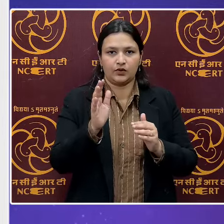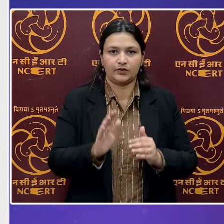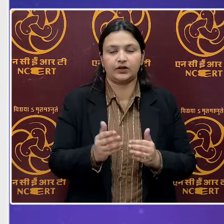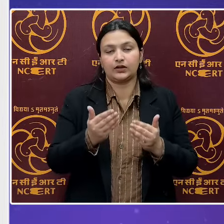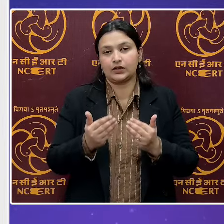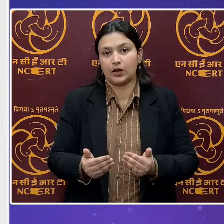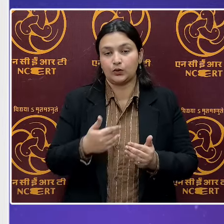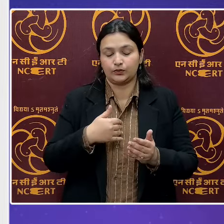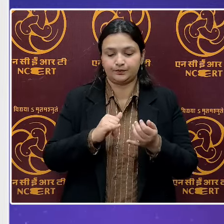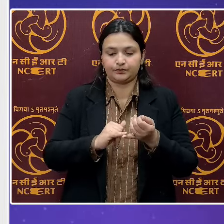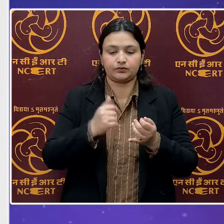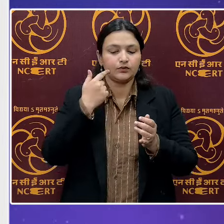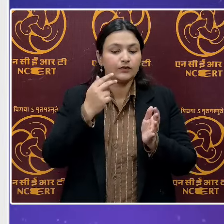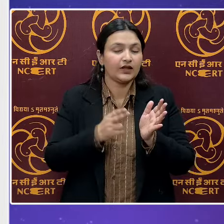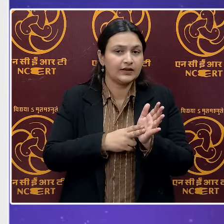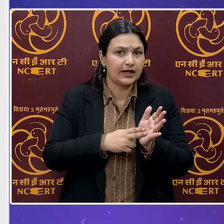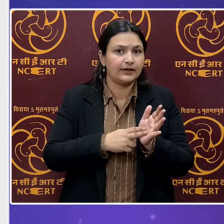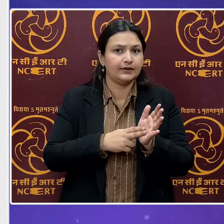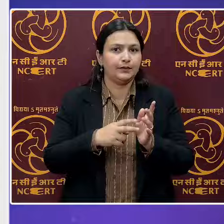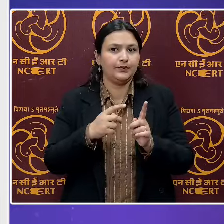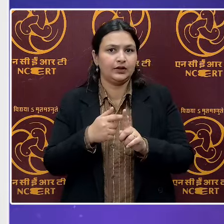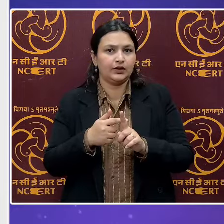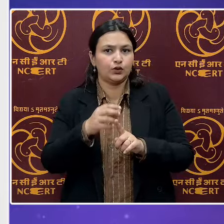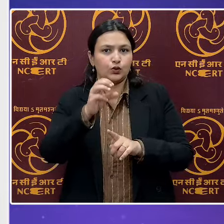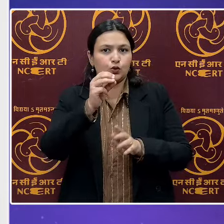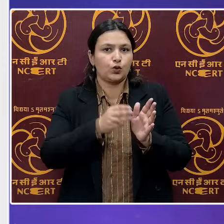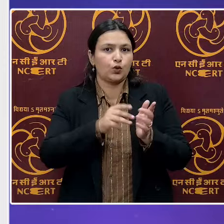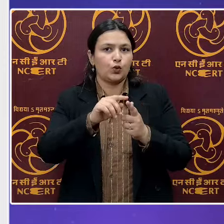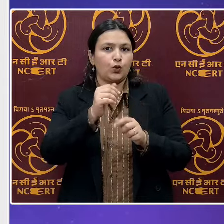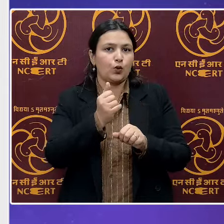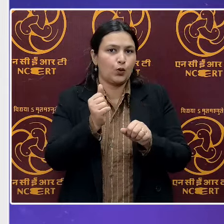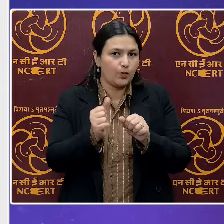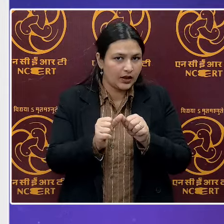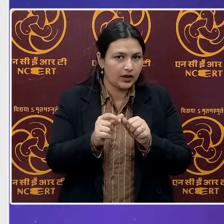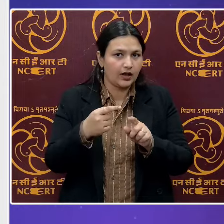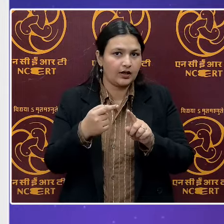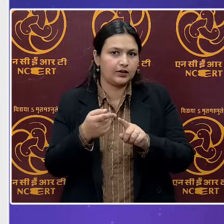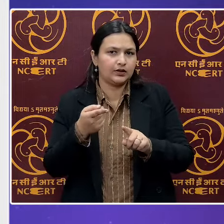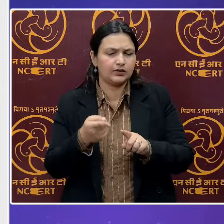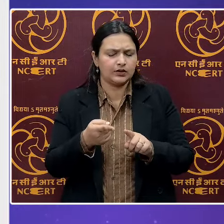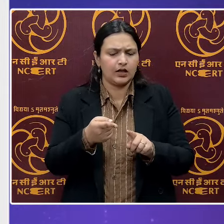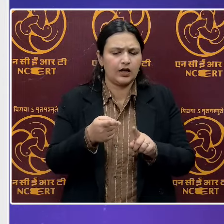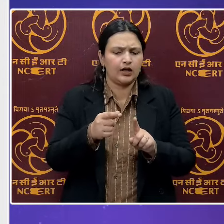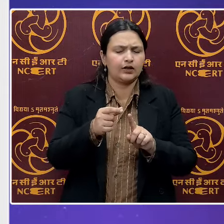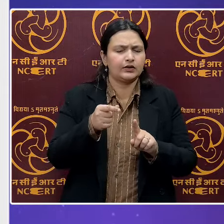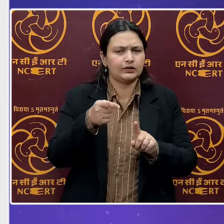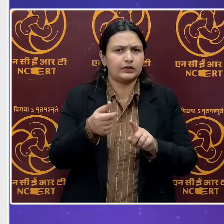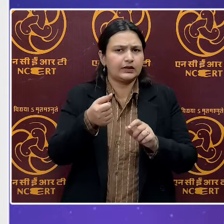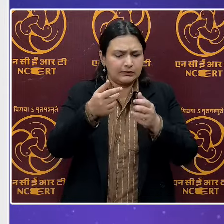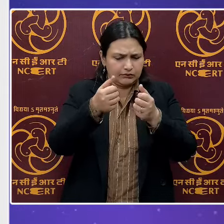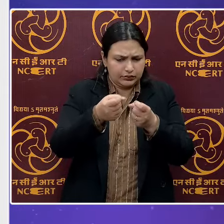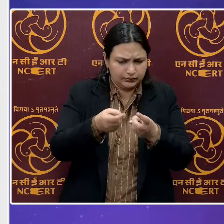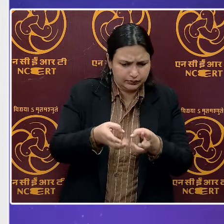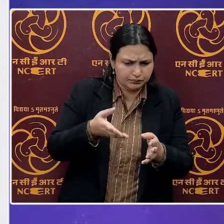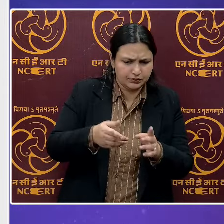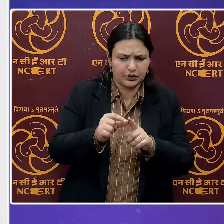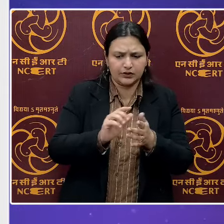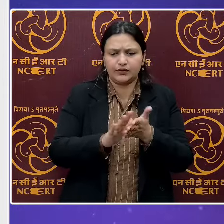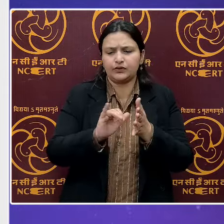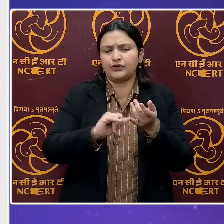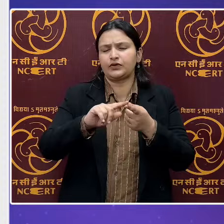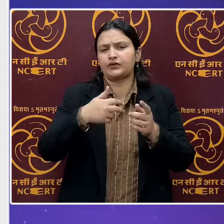sine omega t, that is the phase. So if you just want to find out the phase of a particle from